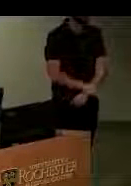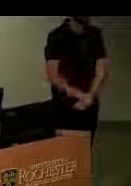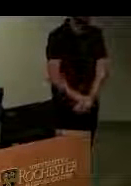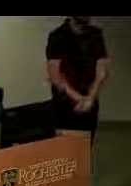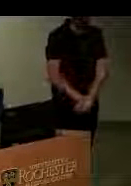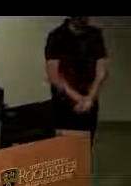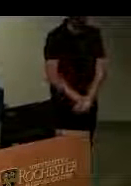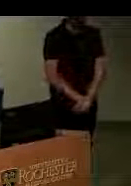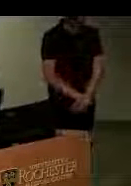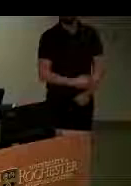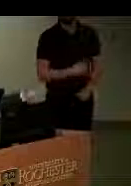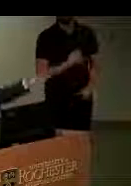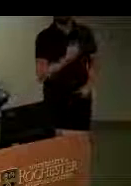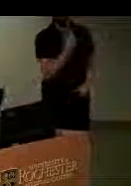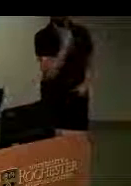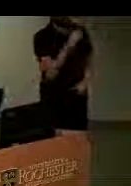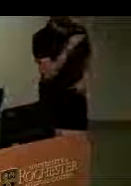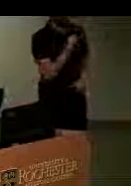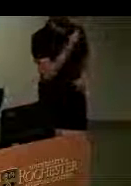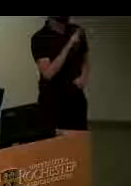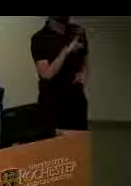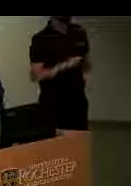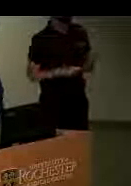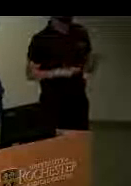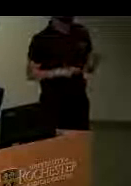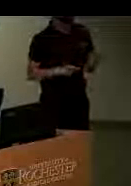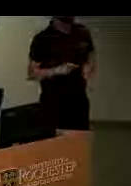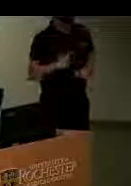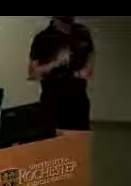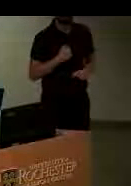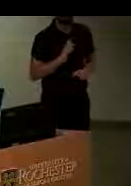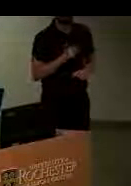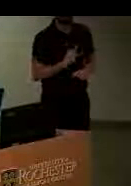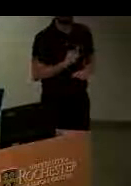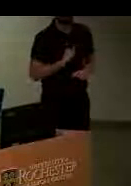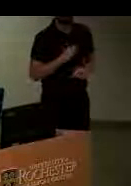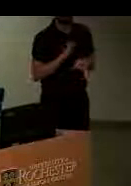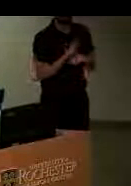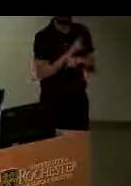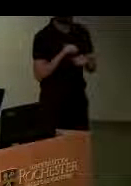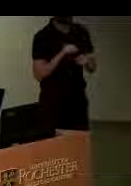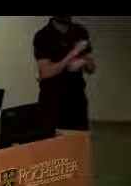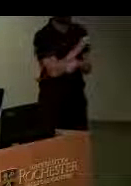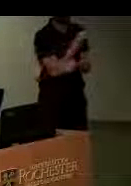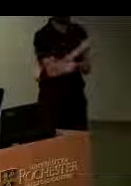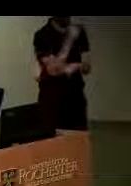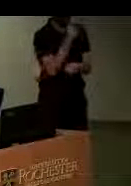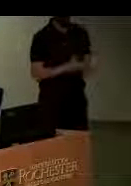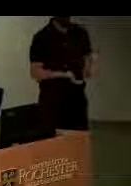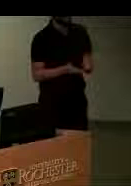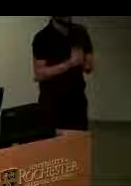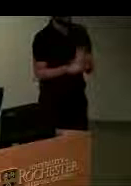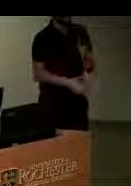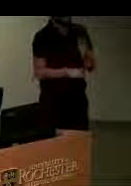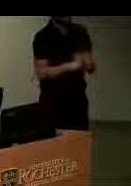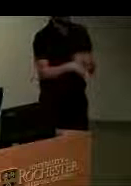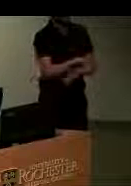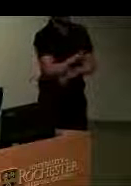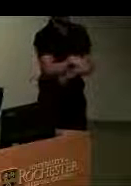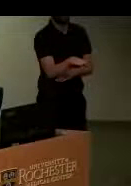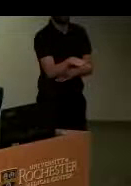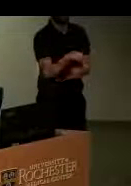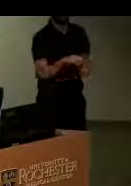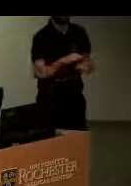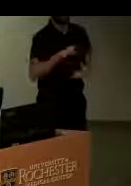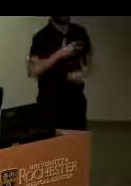I told Mark, I was the only resident in the resident clinic who asked for an extra afternoon in my